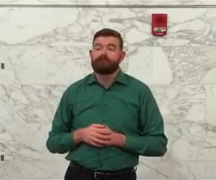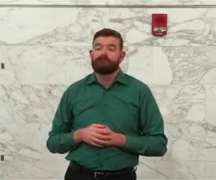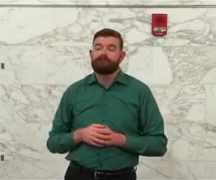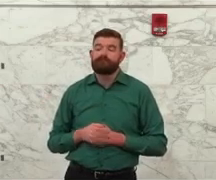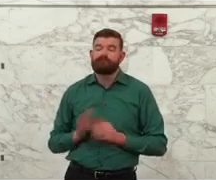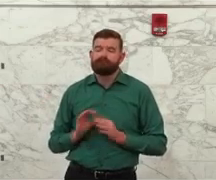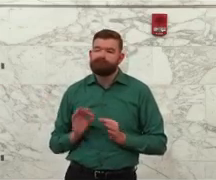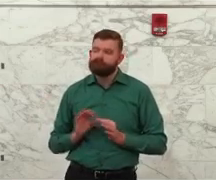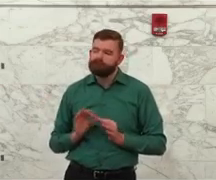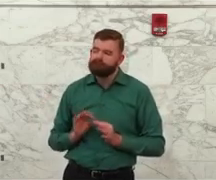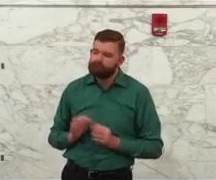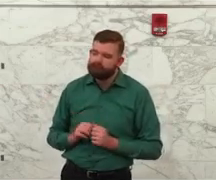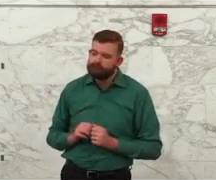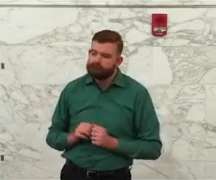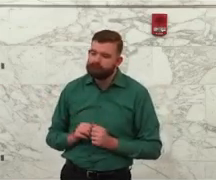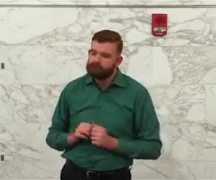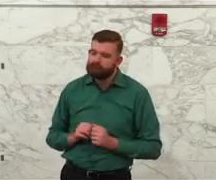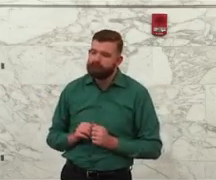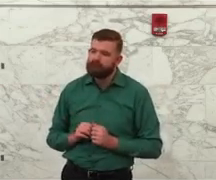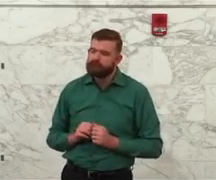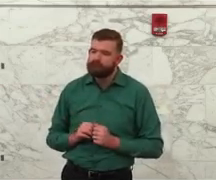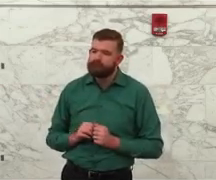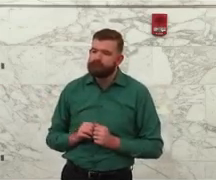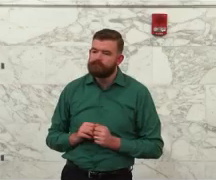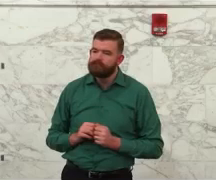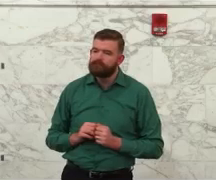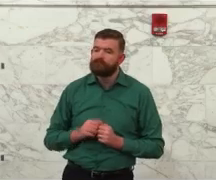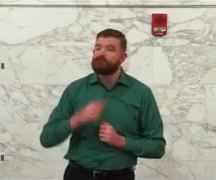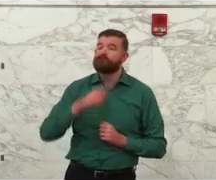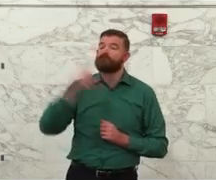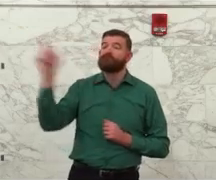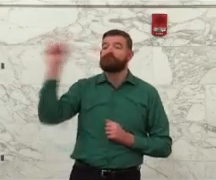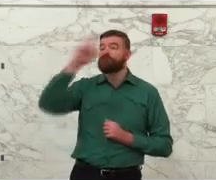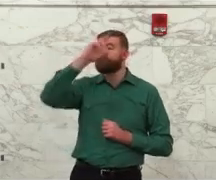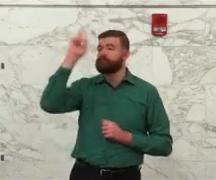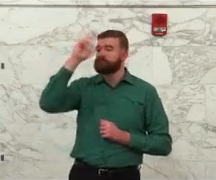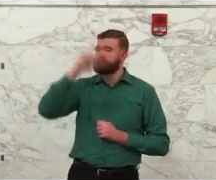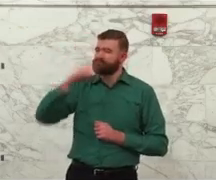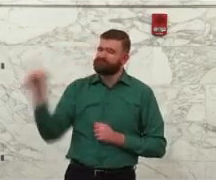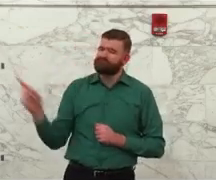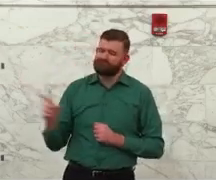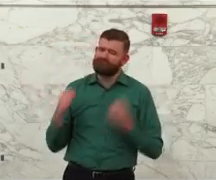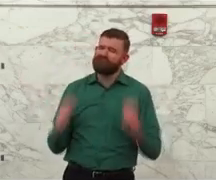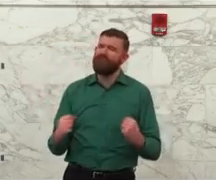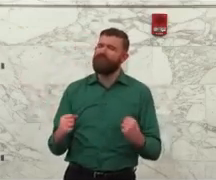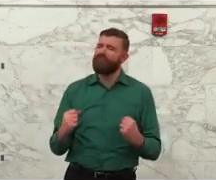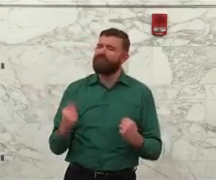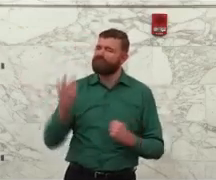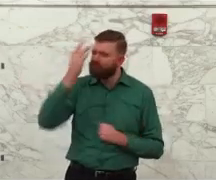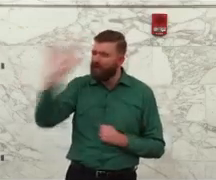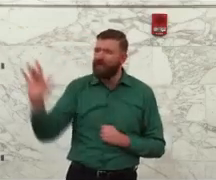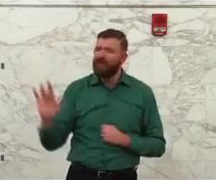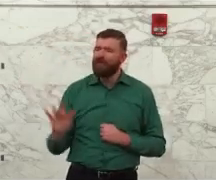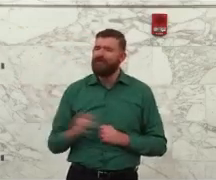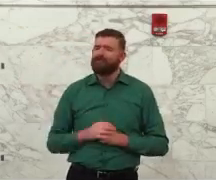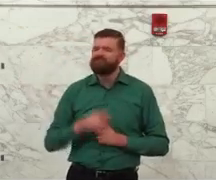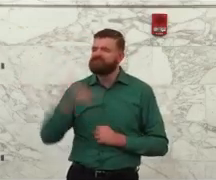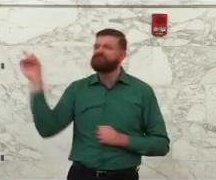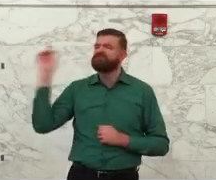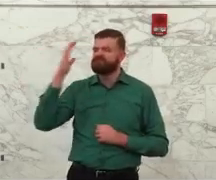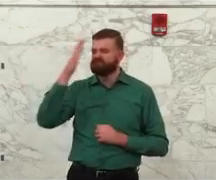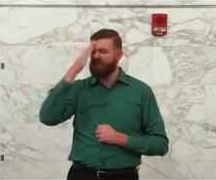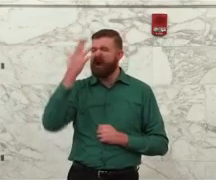are so extraordinarily resilient. They will figure this out, but it will be very difficult for them if we don't give them the